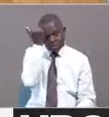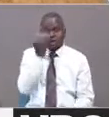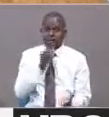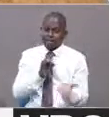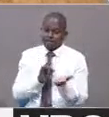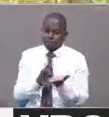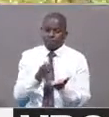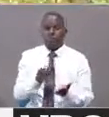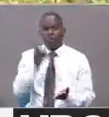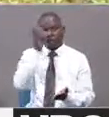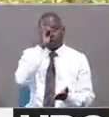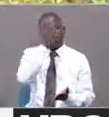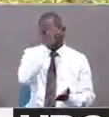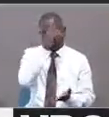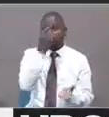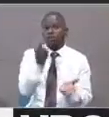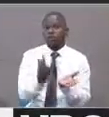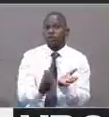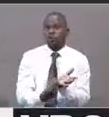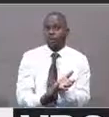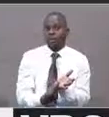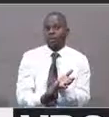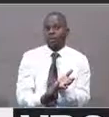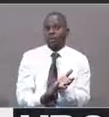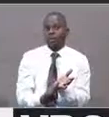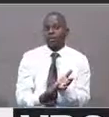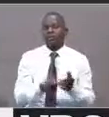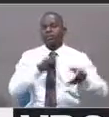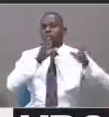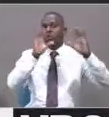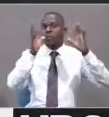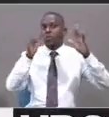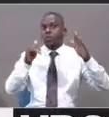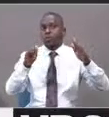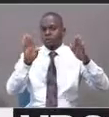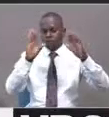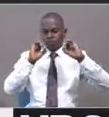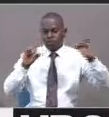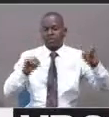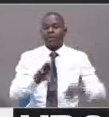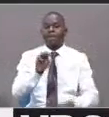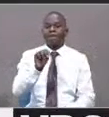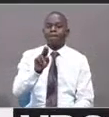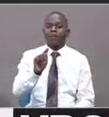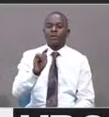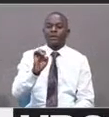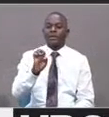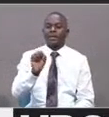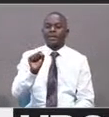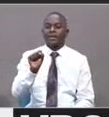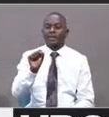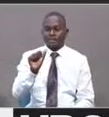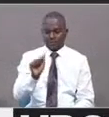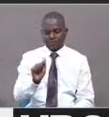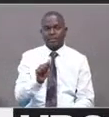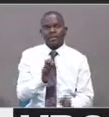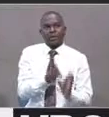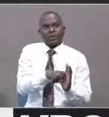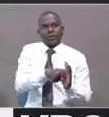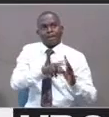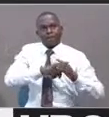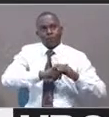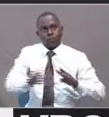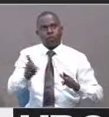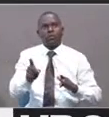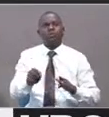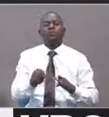all kingdoms in Uganda. The ceremonial president, Sir Edward Mutesa II, fled to exile, and